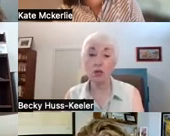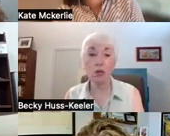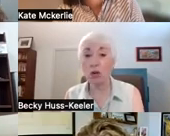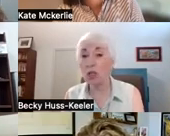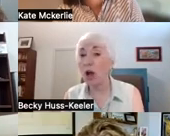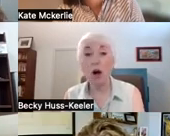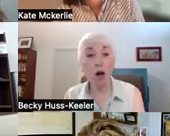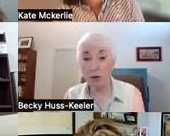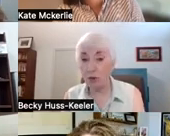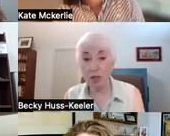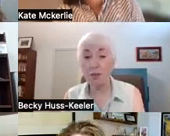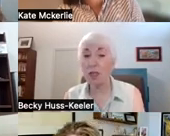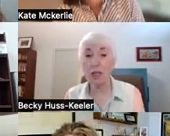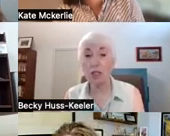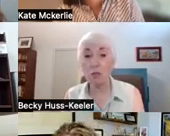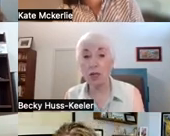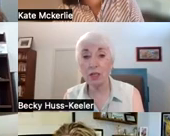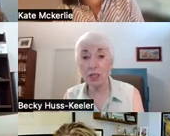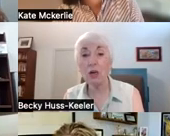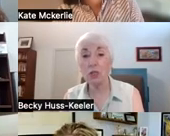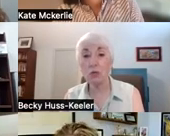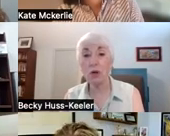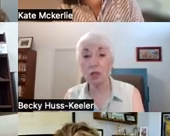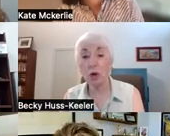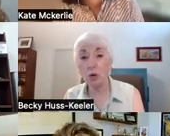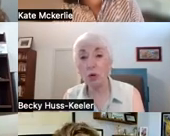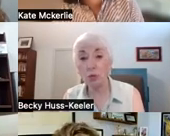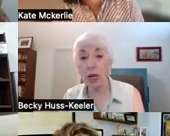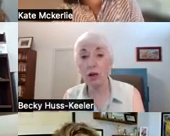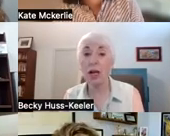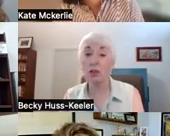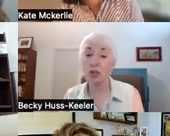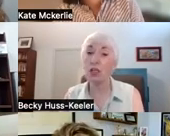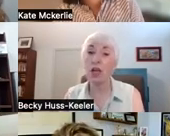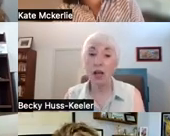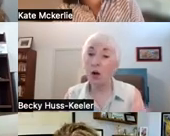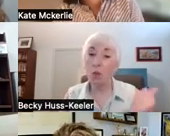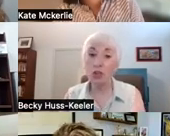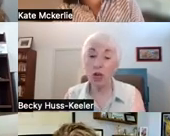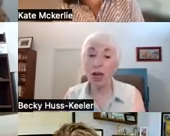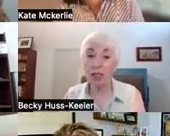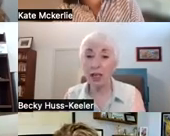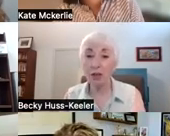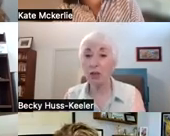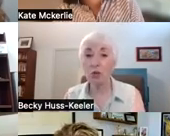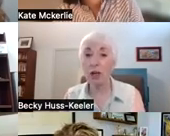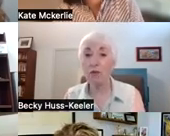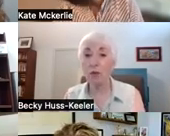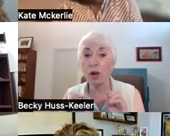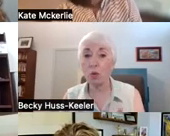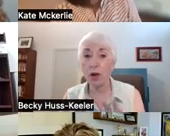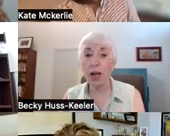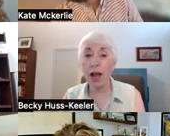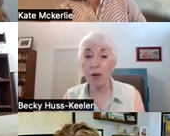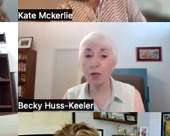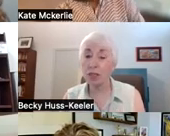English language learners, all different types. It needs to be continuous throughout their whole career, not just a one-shot deal or the